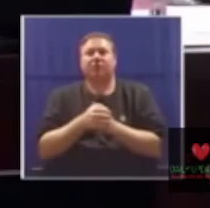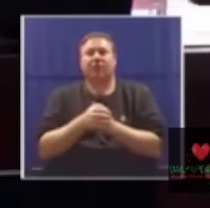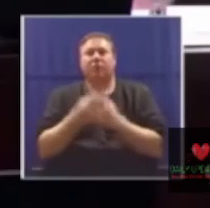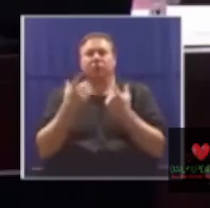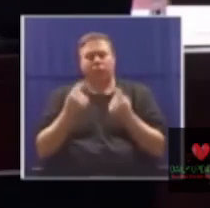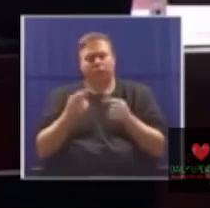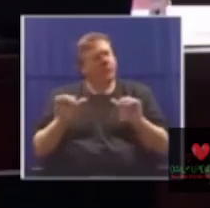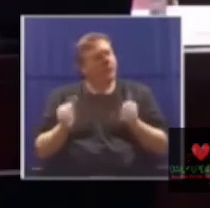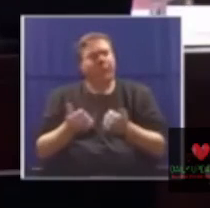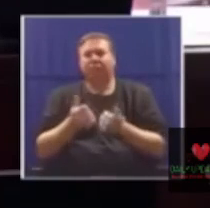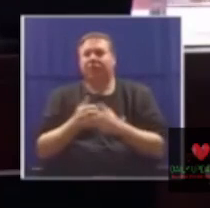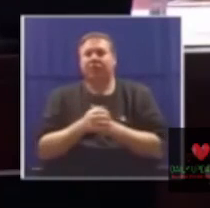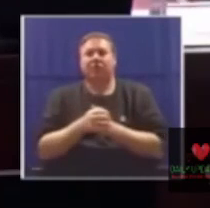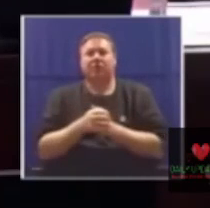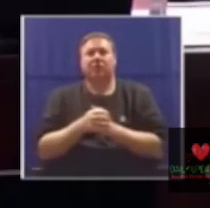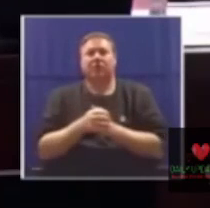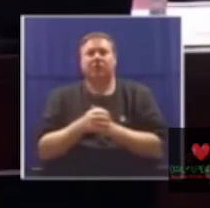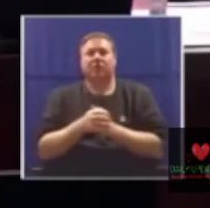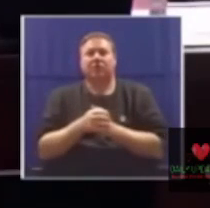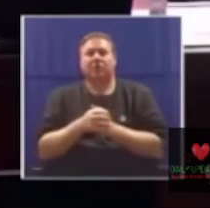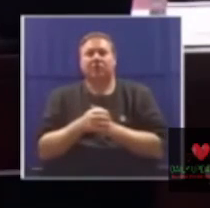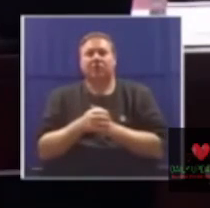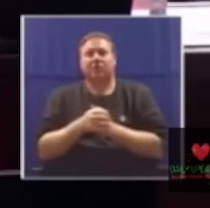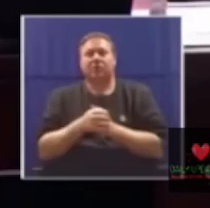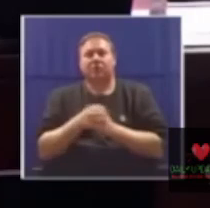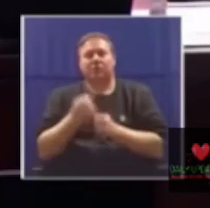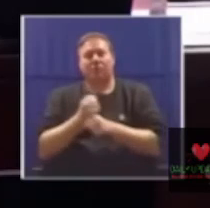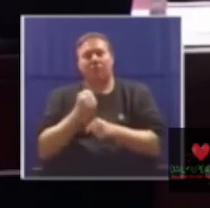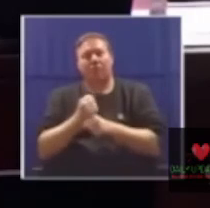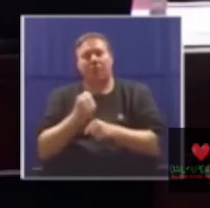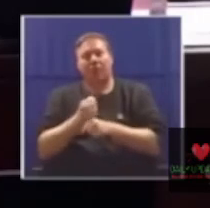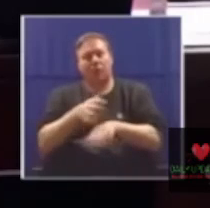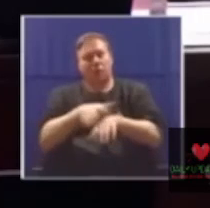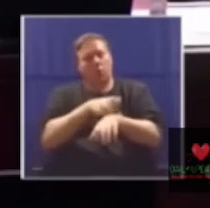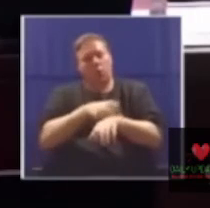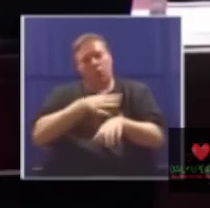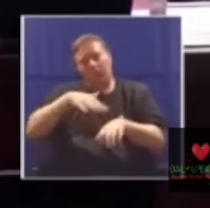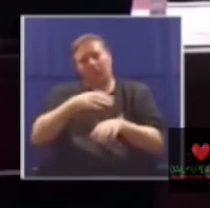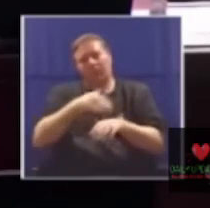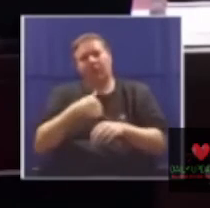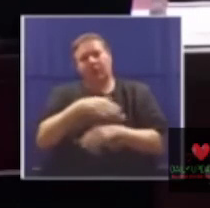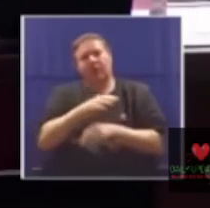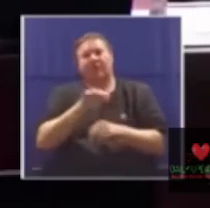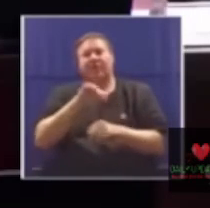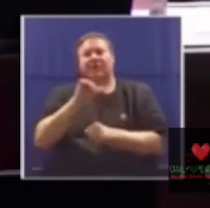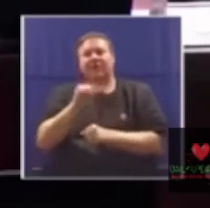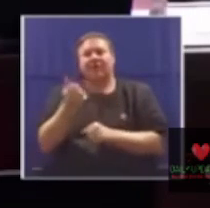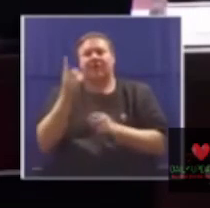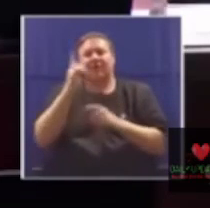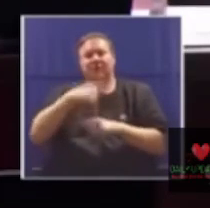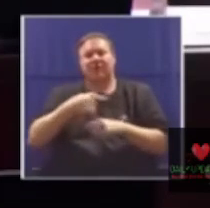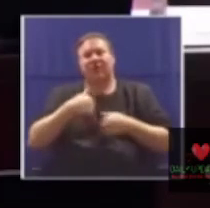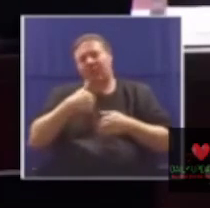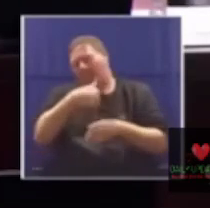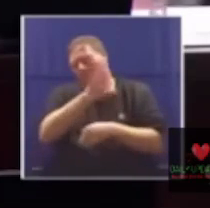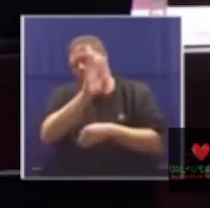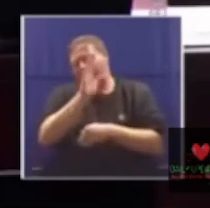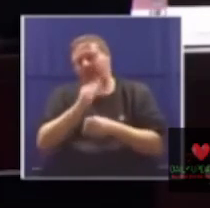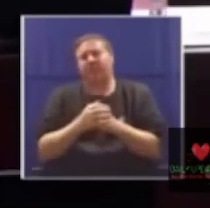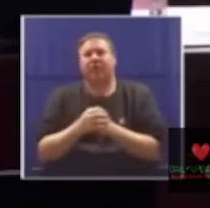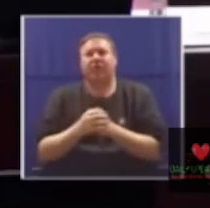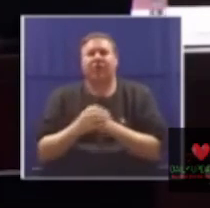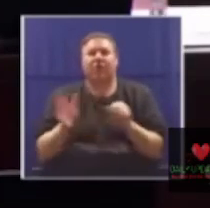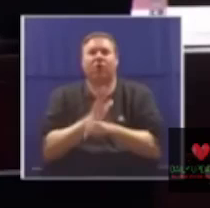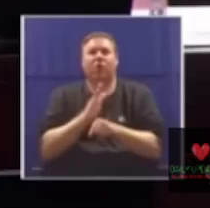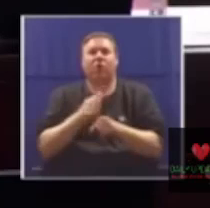in that. We reduce you first into a rural party, and next day we're going to completely take you out